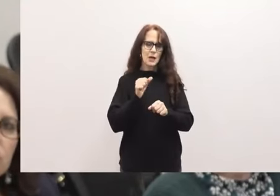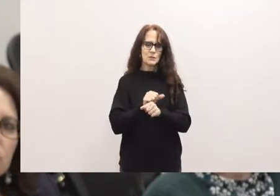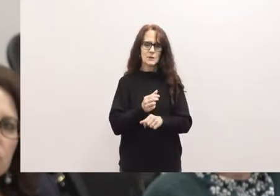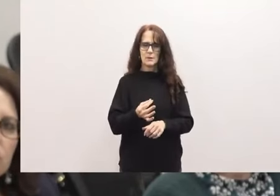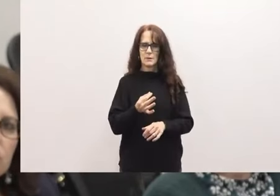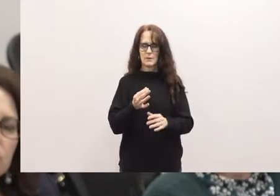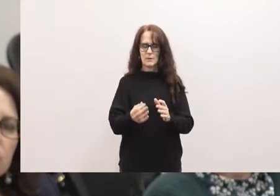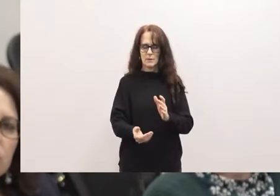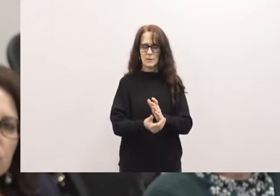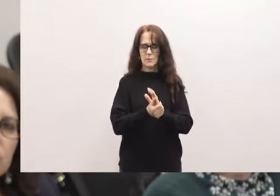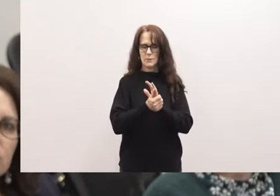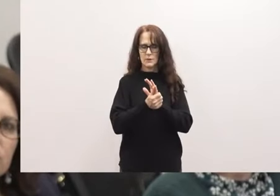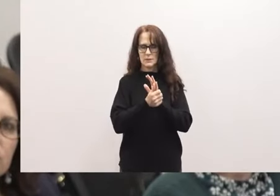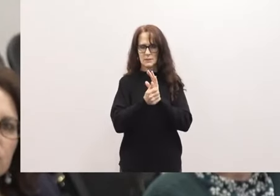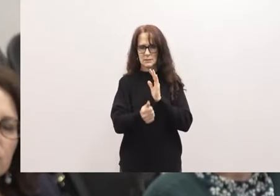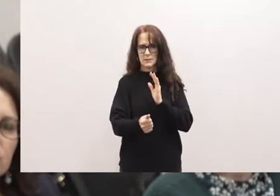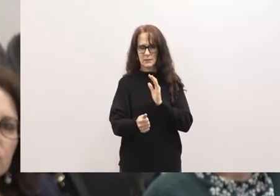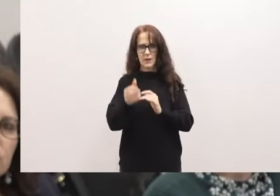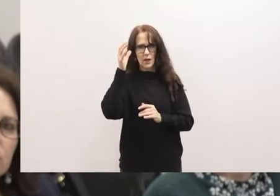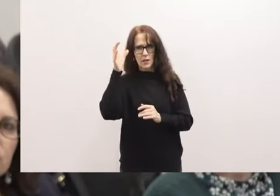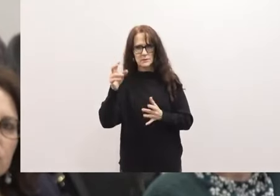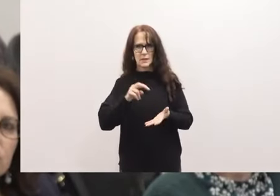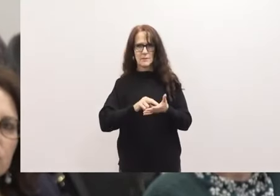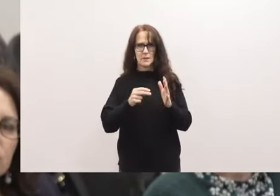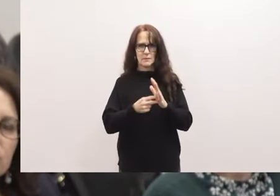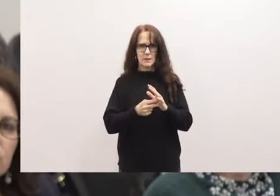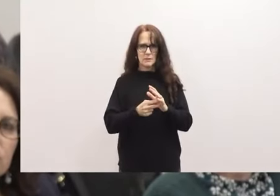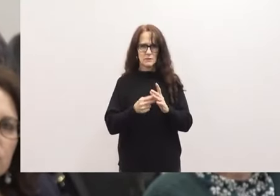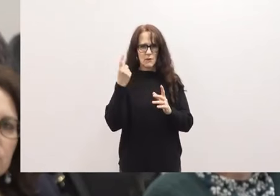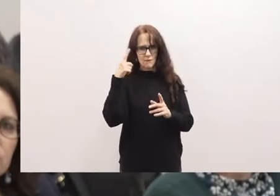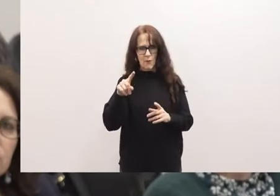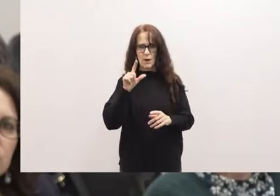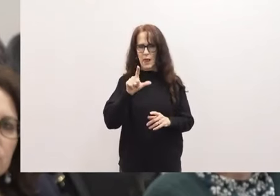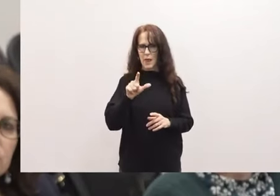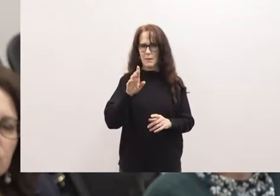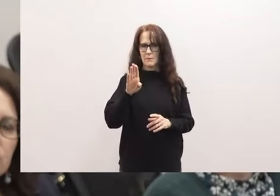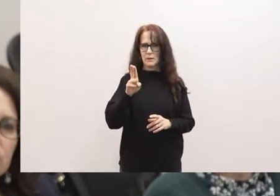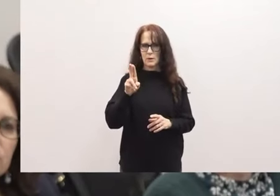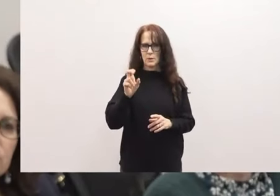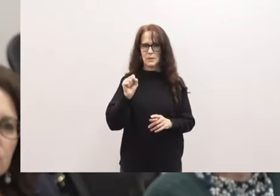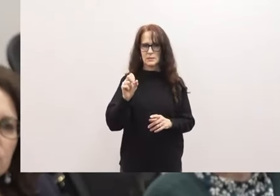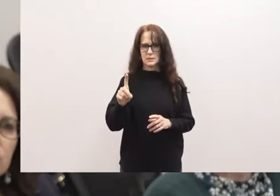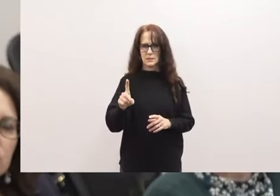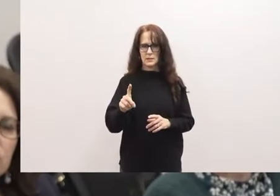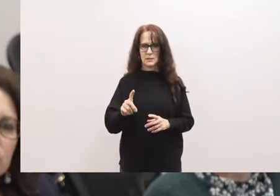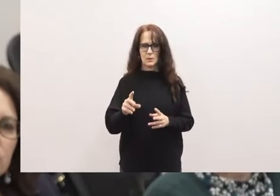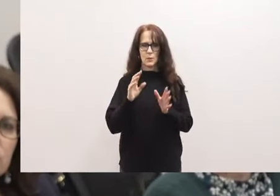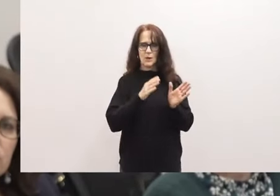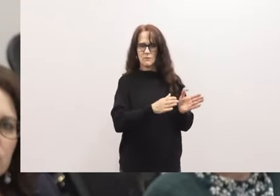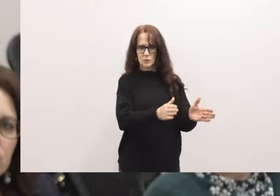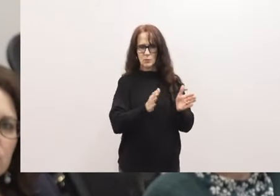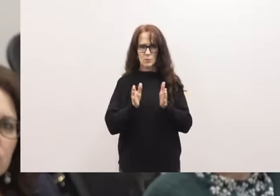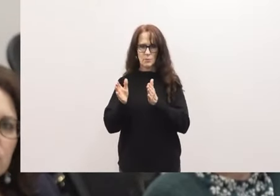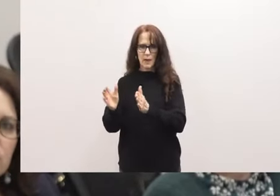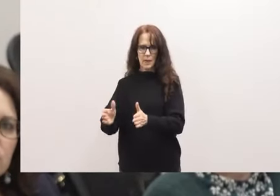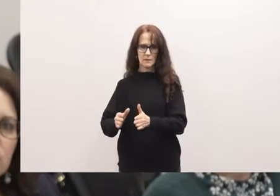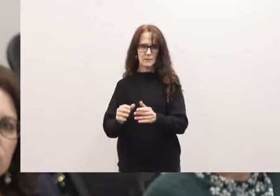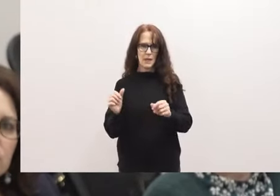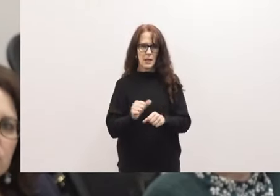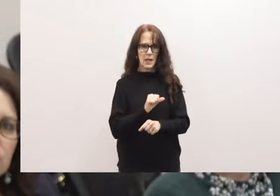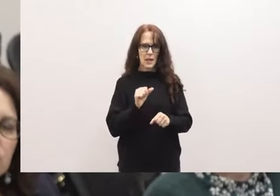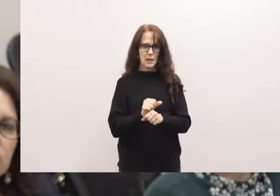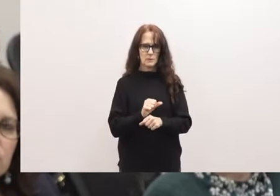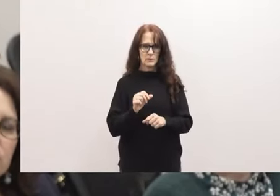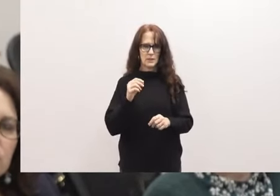behind algebra proficiency means in LBUSD. So we've had two paths that have led to algebra in